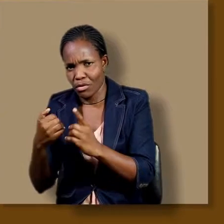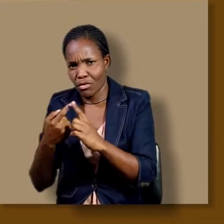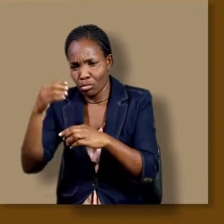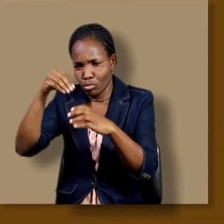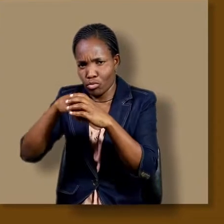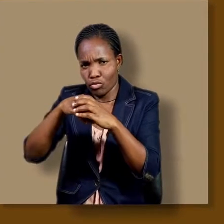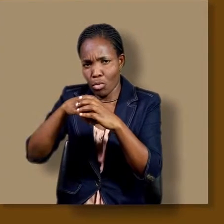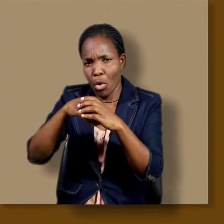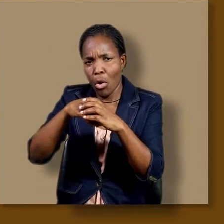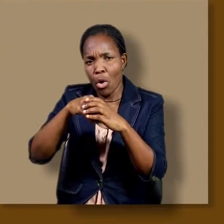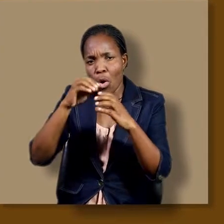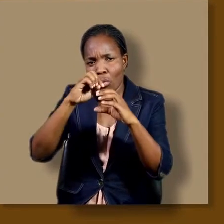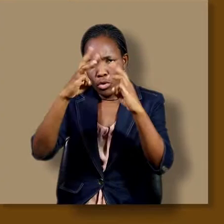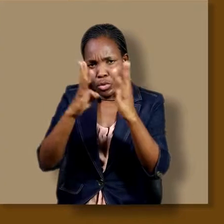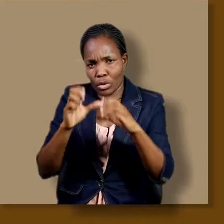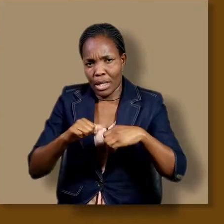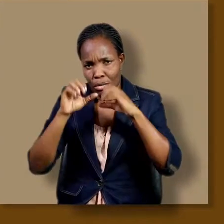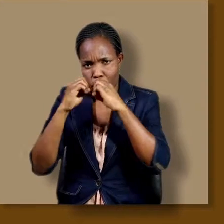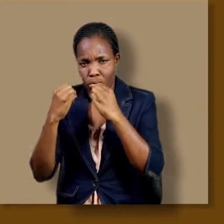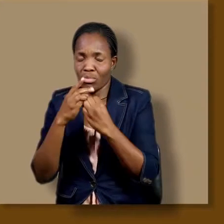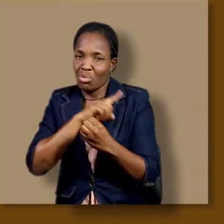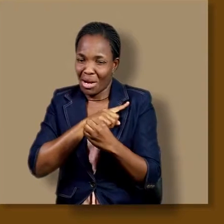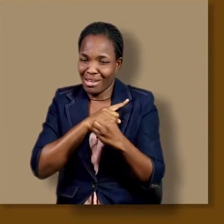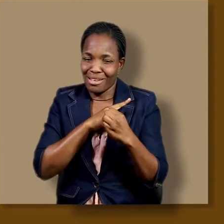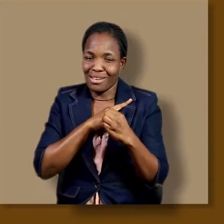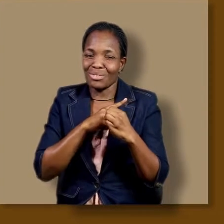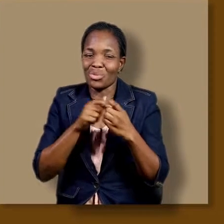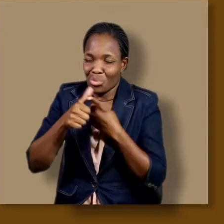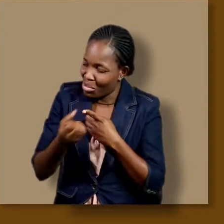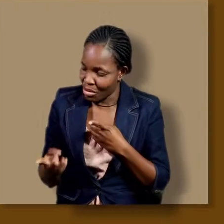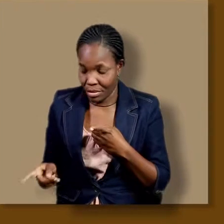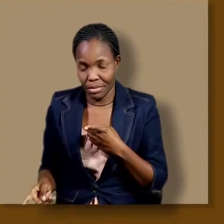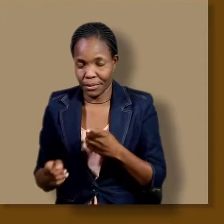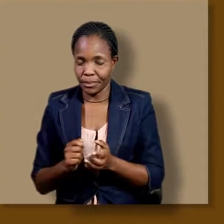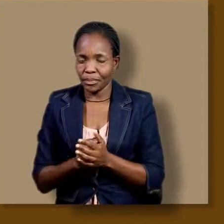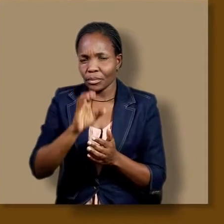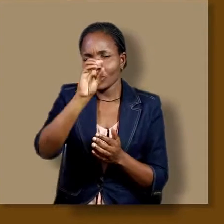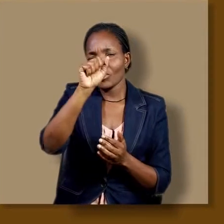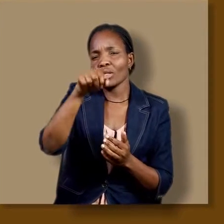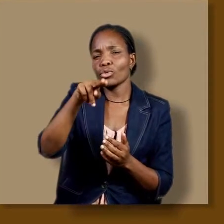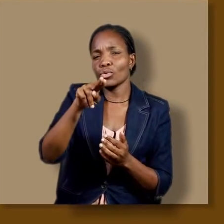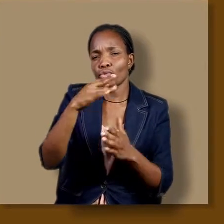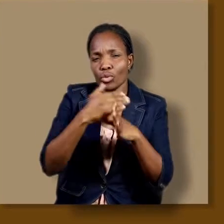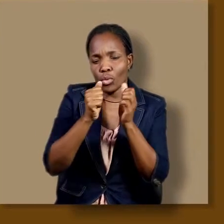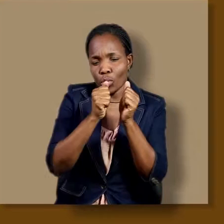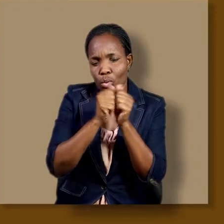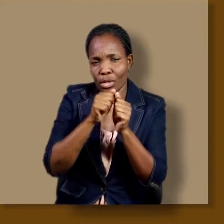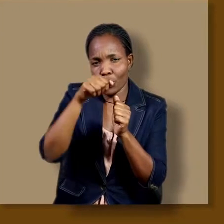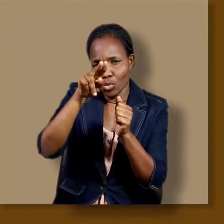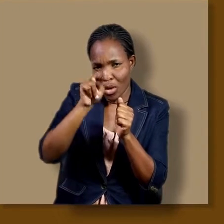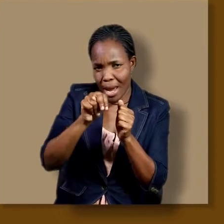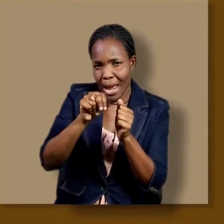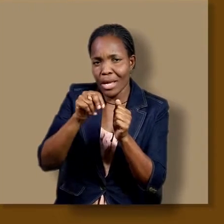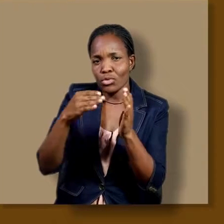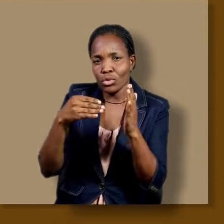Health Organization to harm them politically. The OAU further worked with the UN to ease African